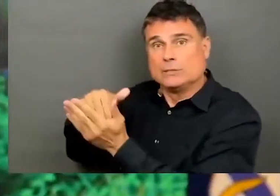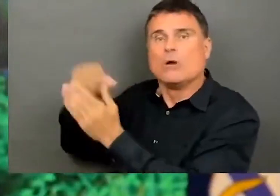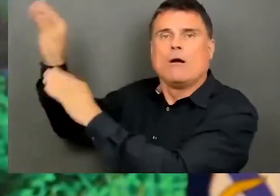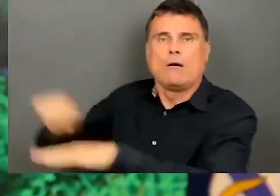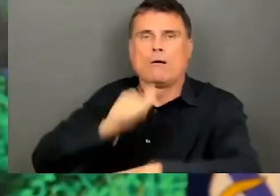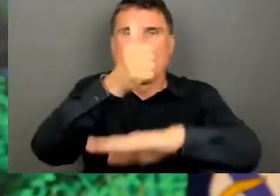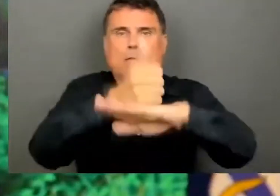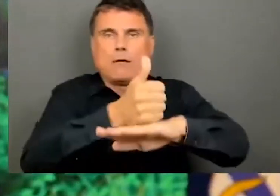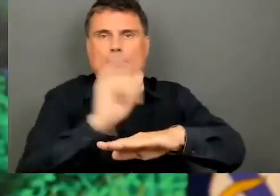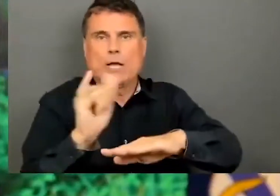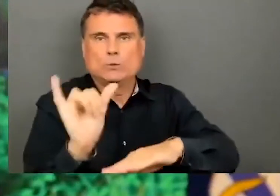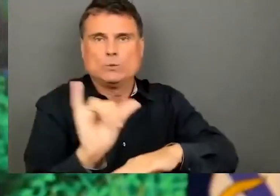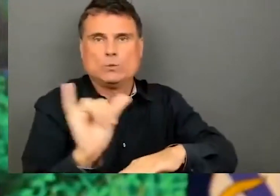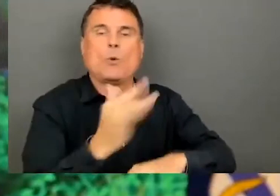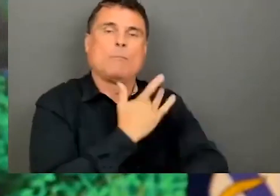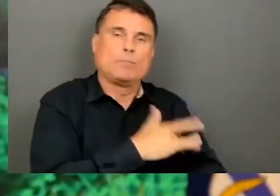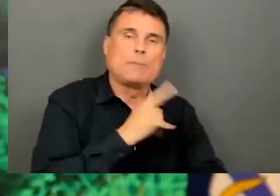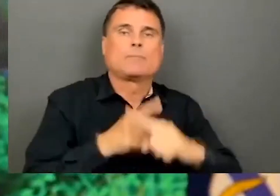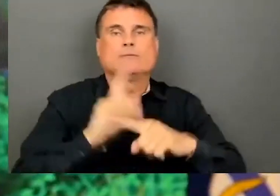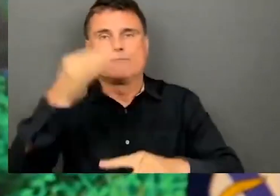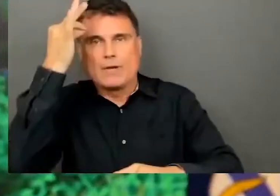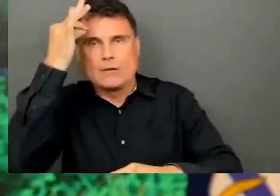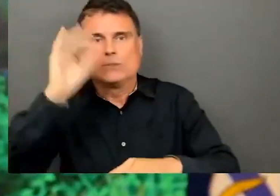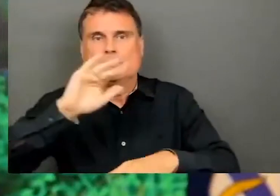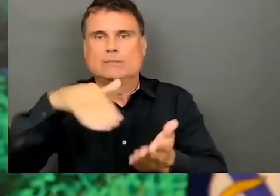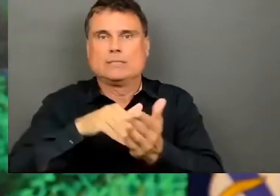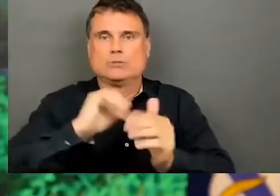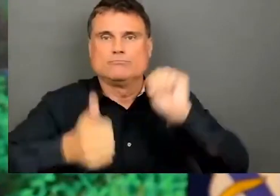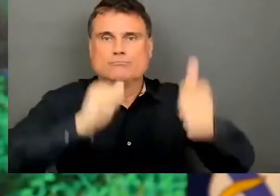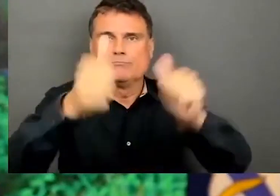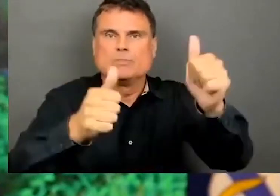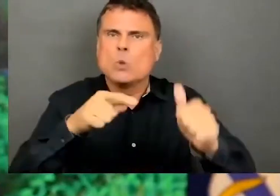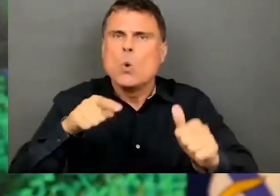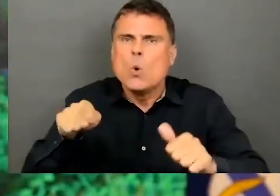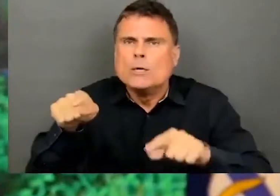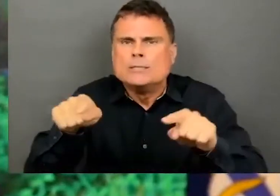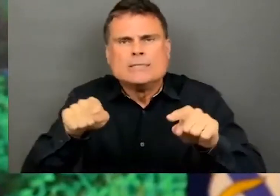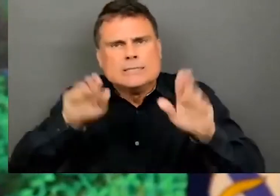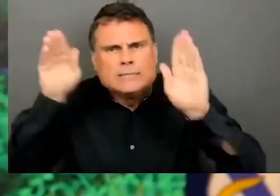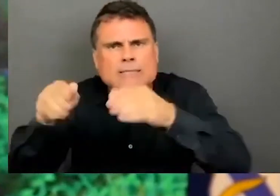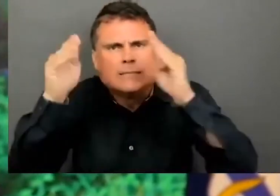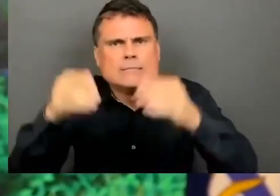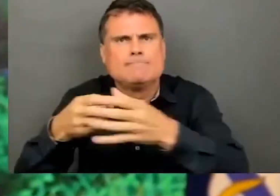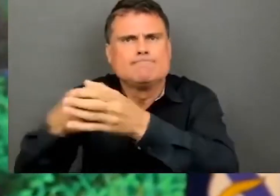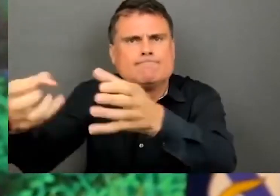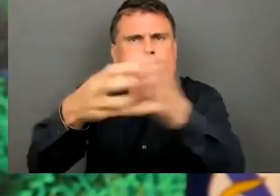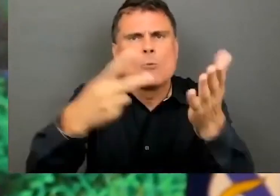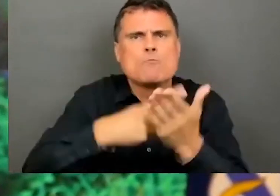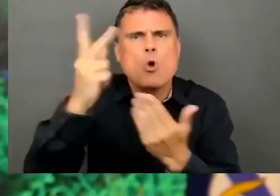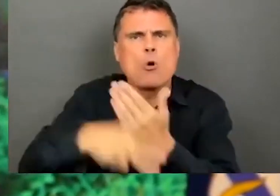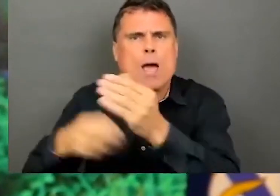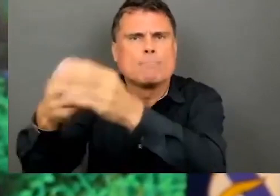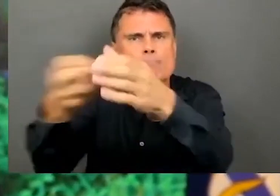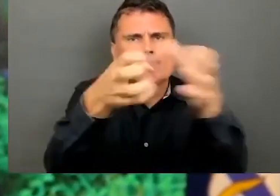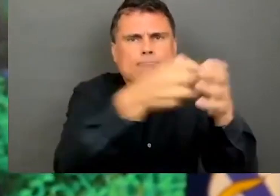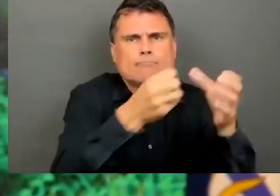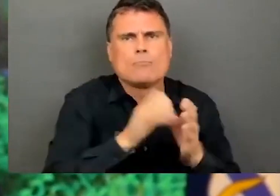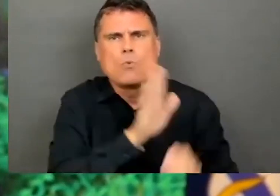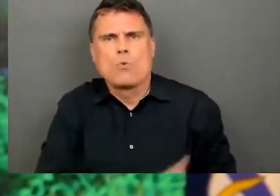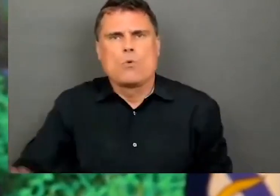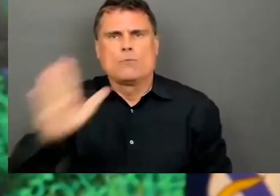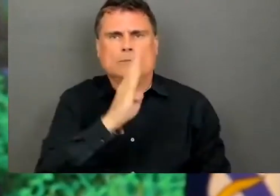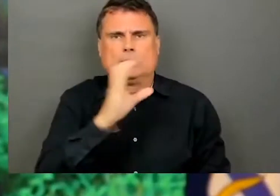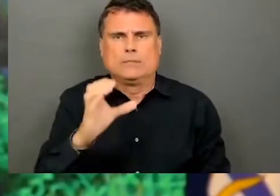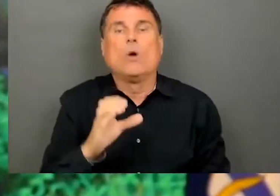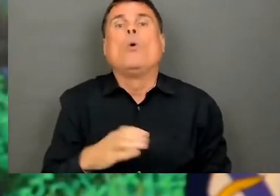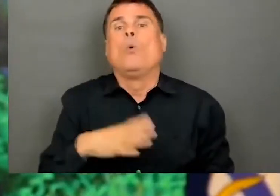already underway with every health authority in BC. We have built in rigorous monitoring and evaluation to ensure that we're on the